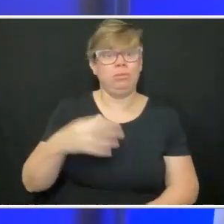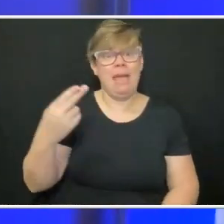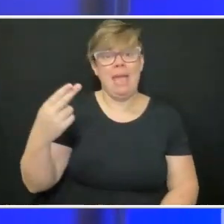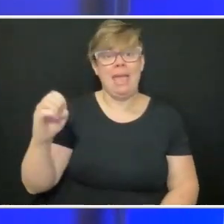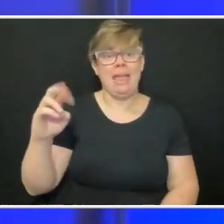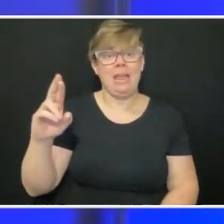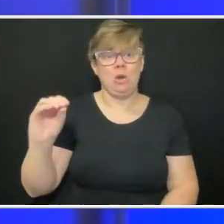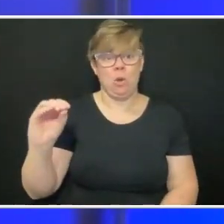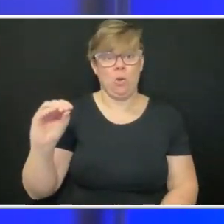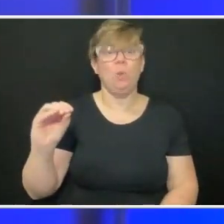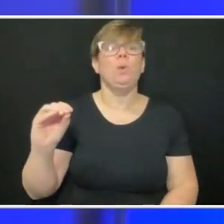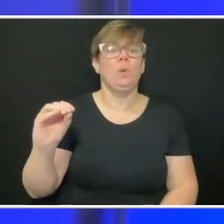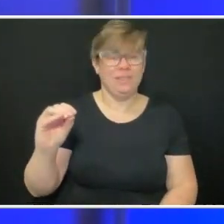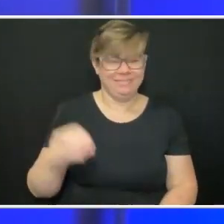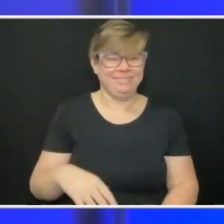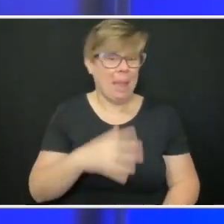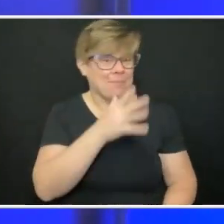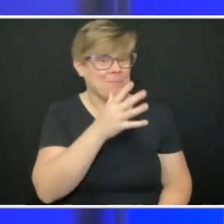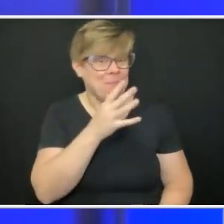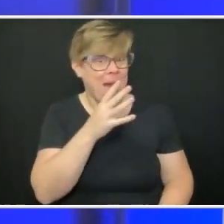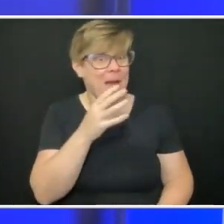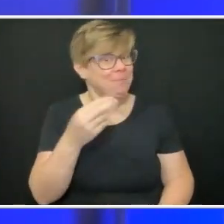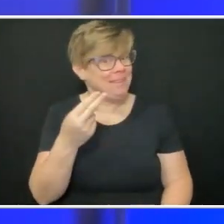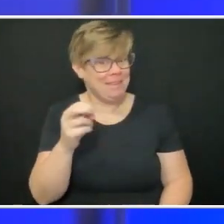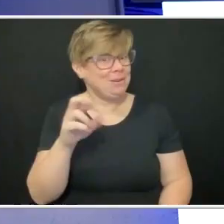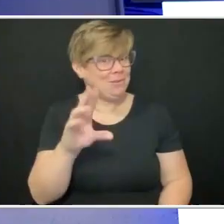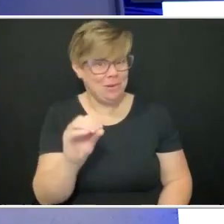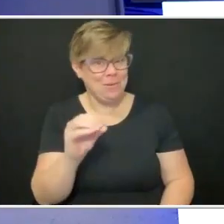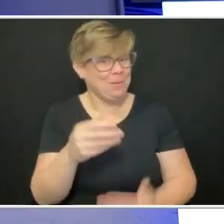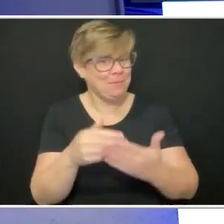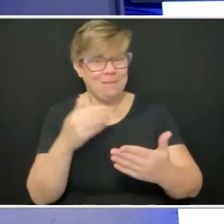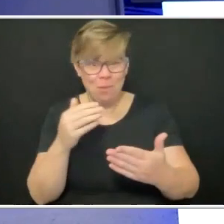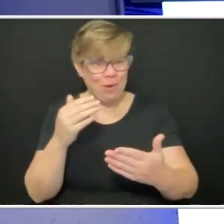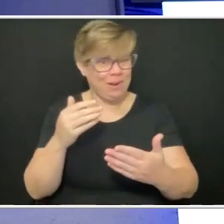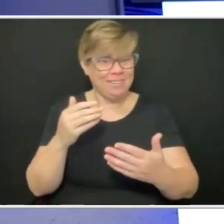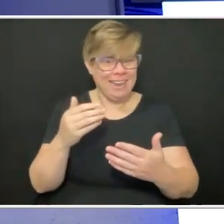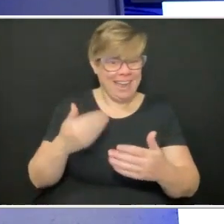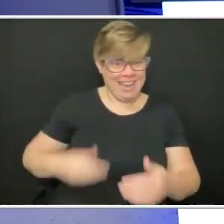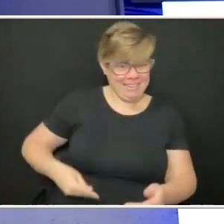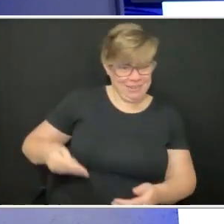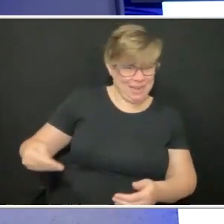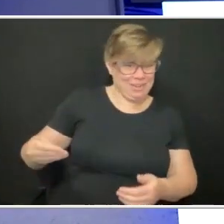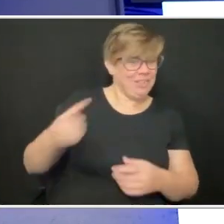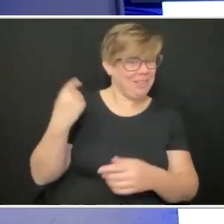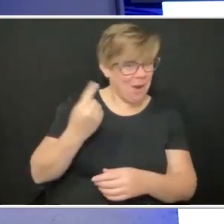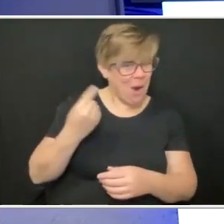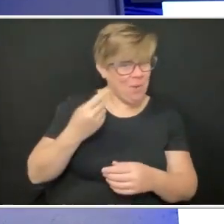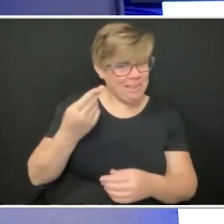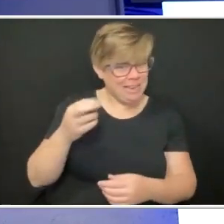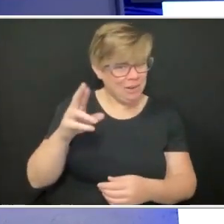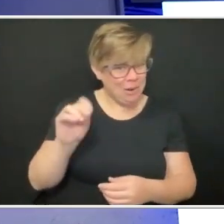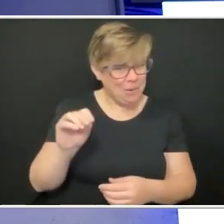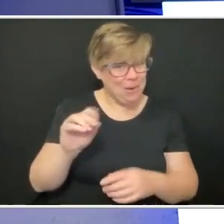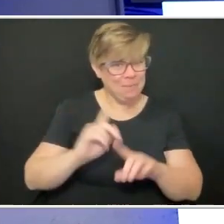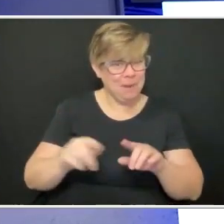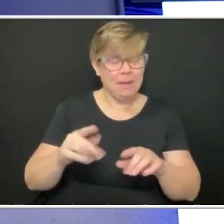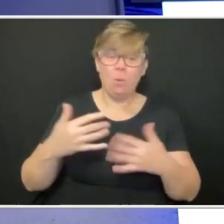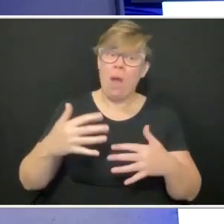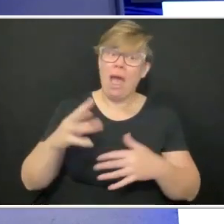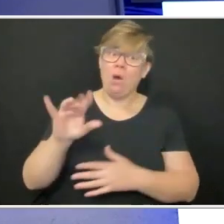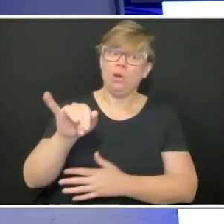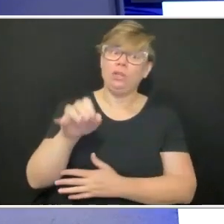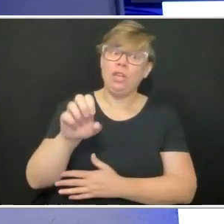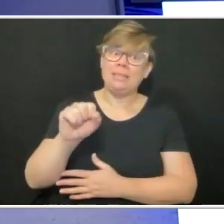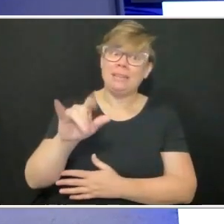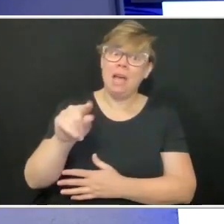beyond this. Moms are heroes. Yeah, moms are heroes before they even get to any sort of donation of their kidney. But you're extra special, Jessica, and we know that. I want